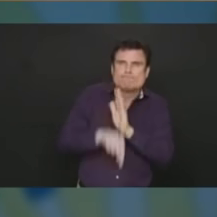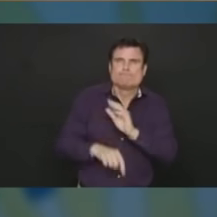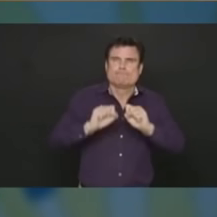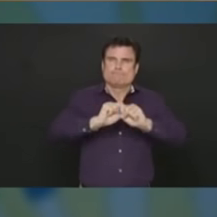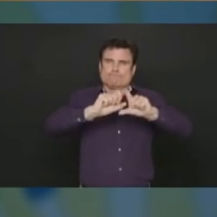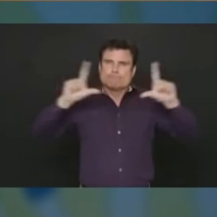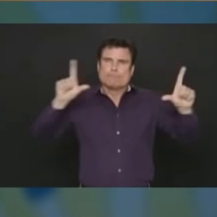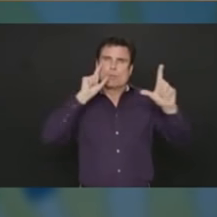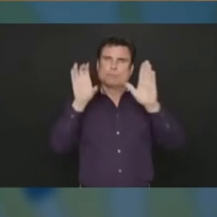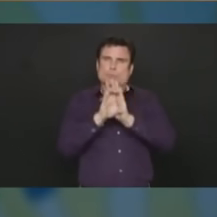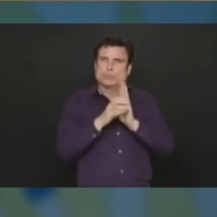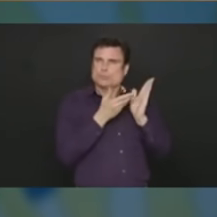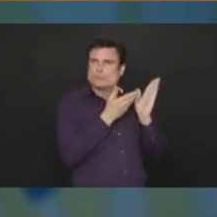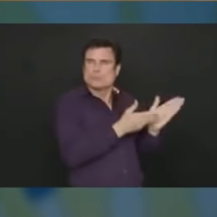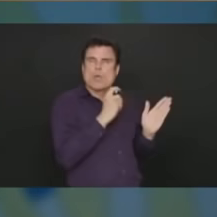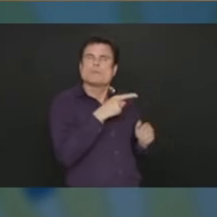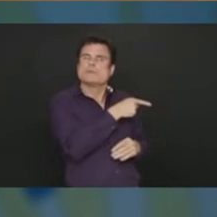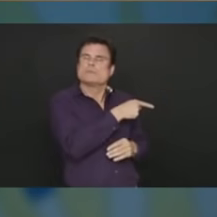are presented here,